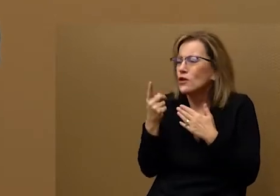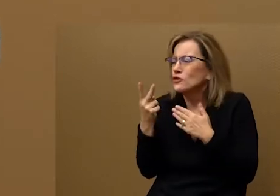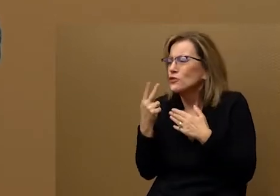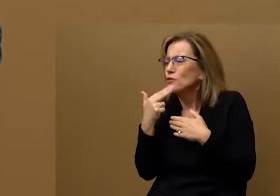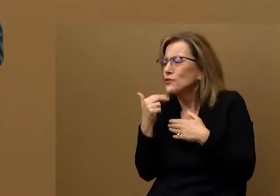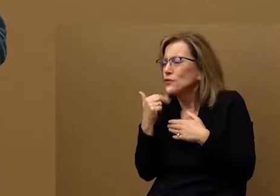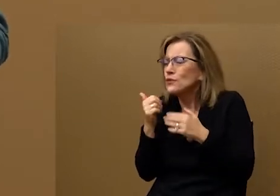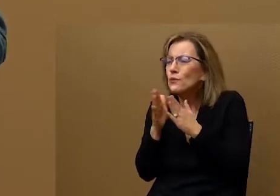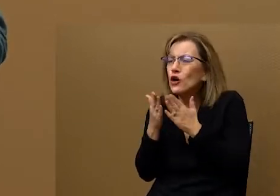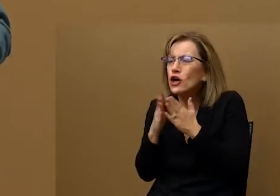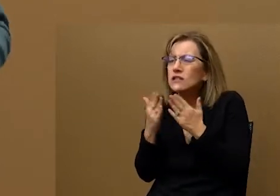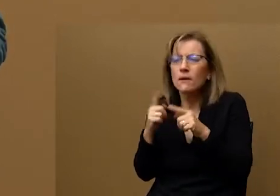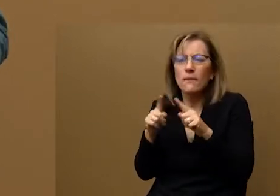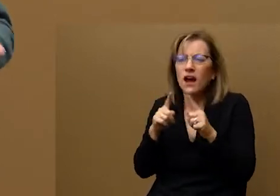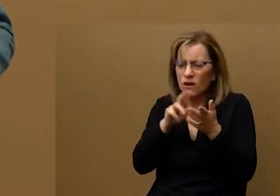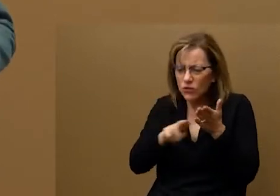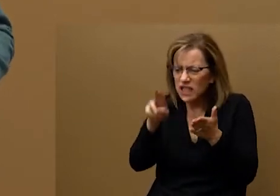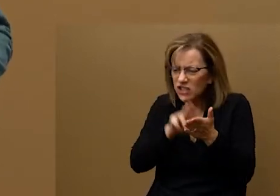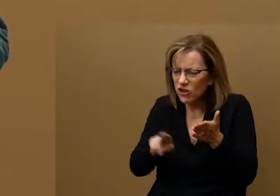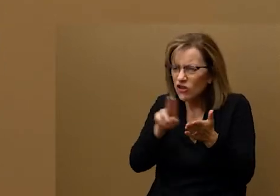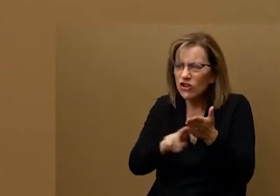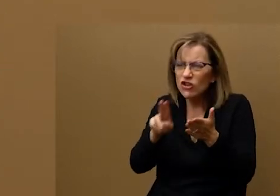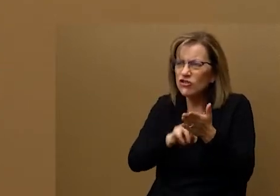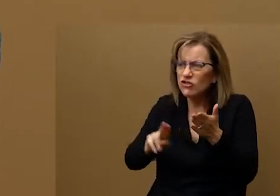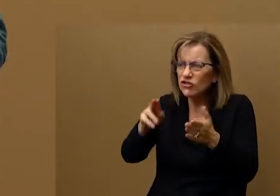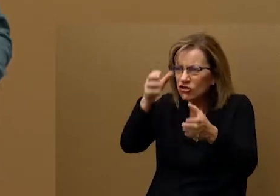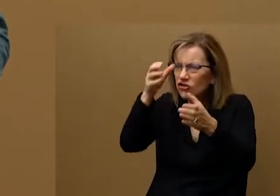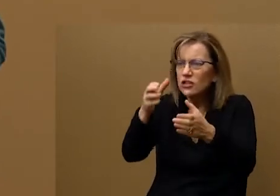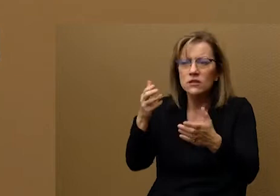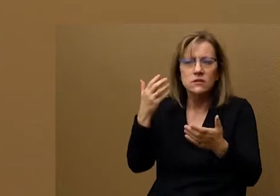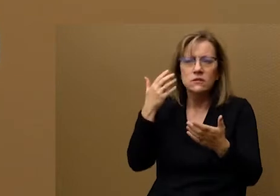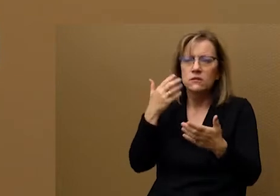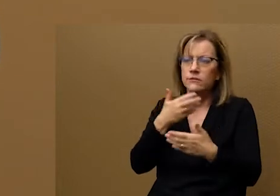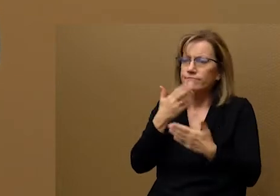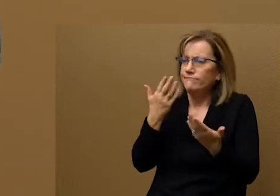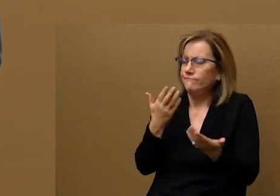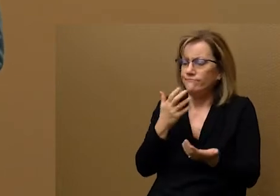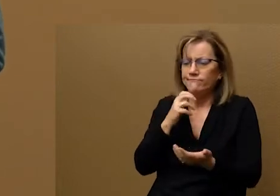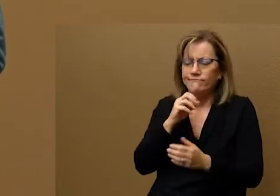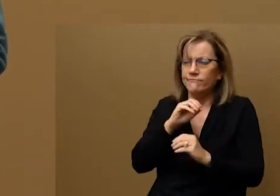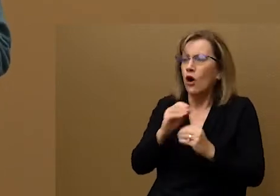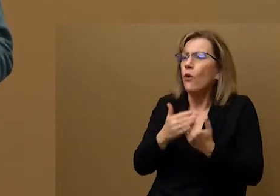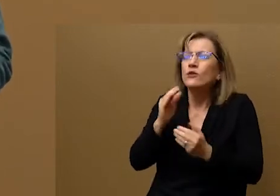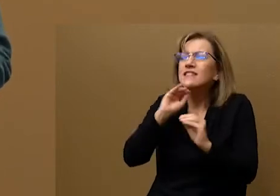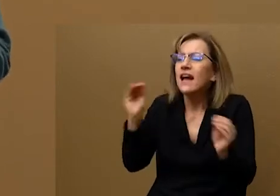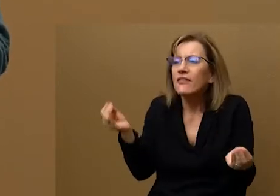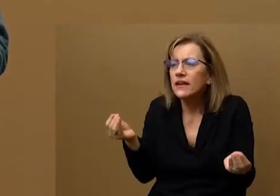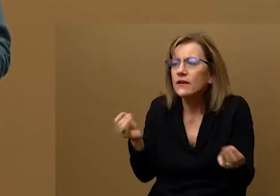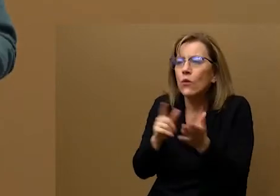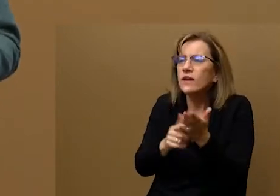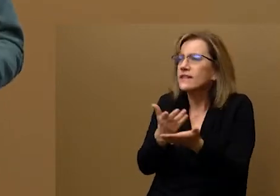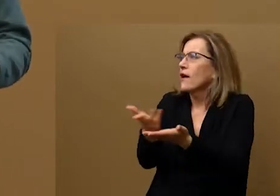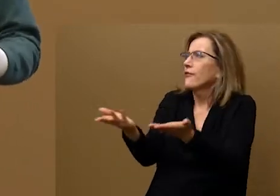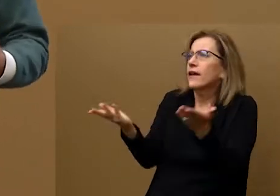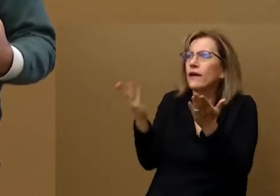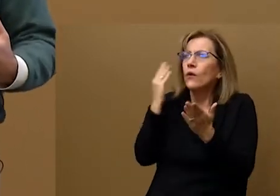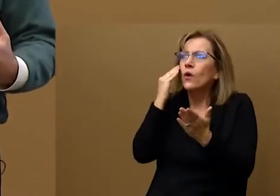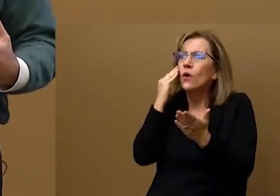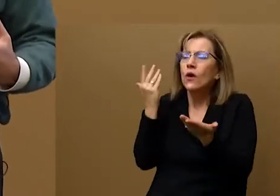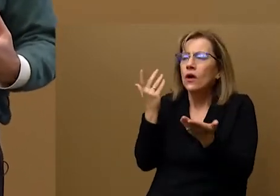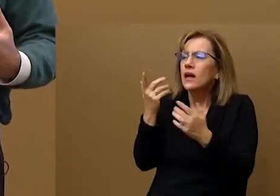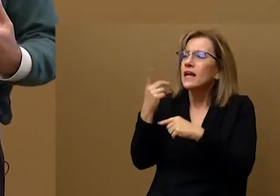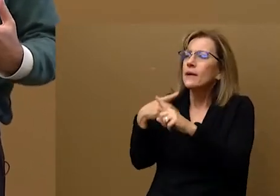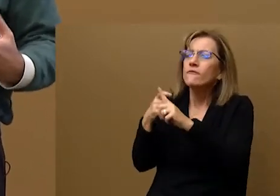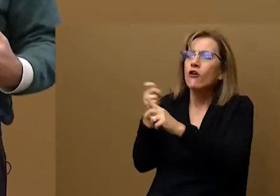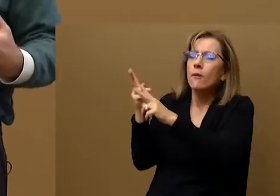but really nothing written on the subject, just about nothing. And what was available was entirely from what we